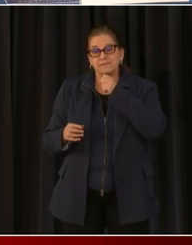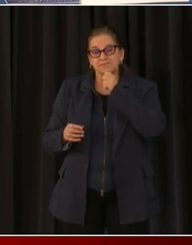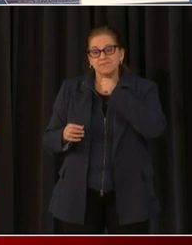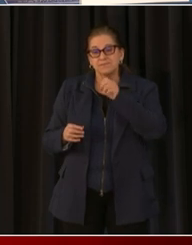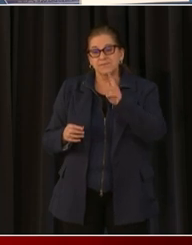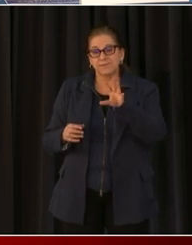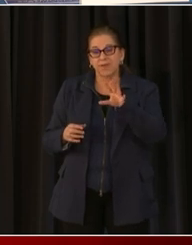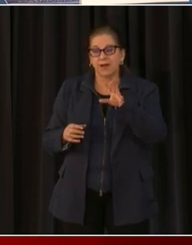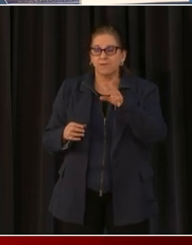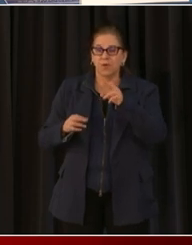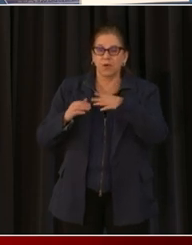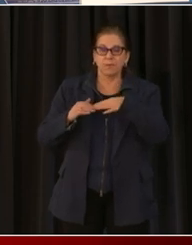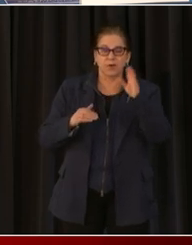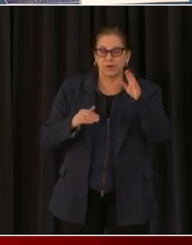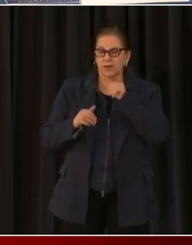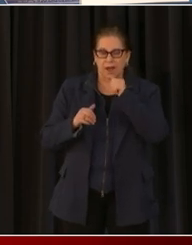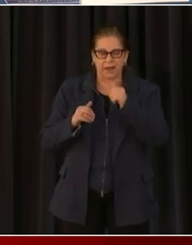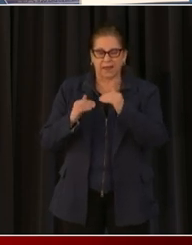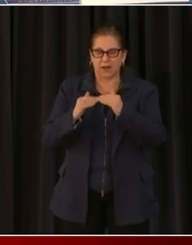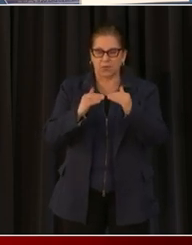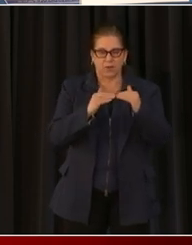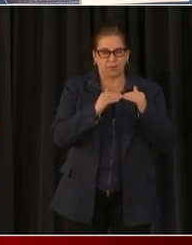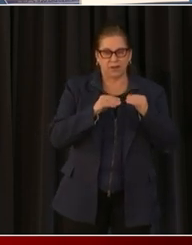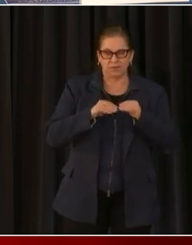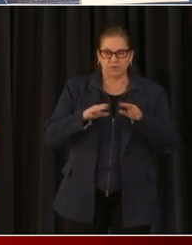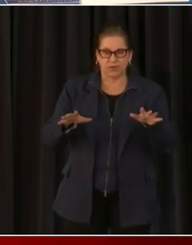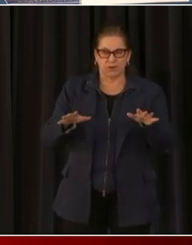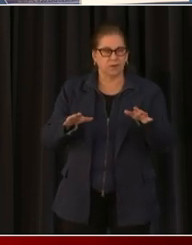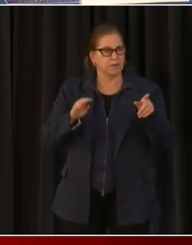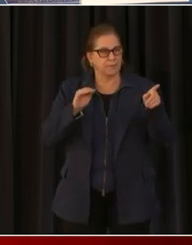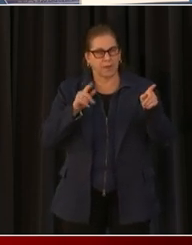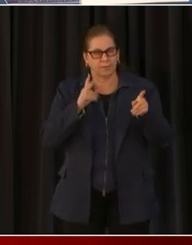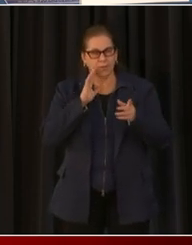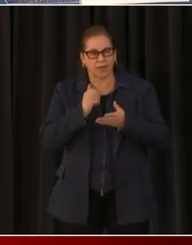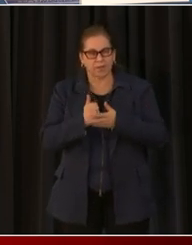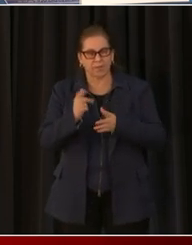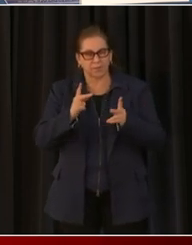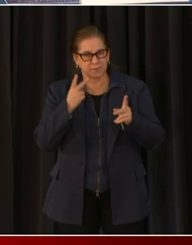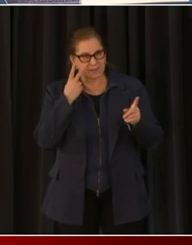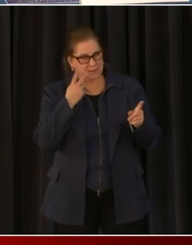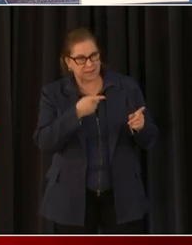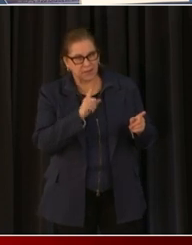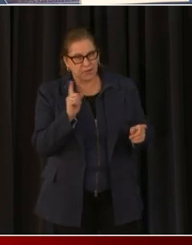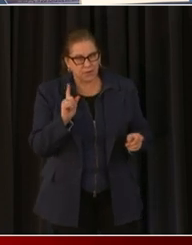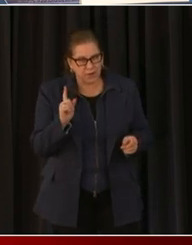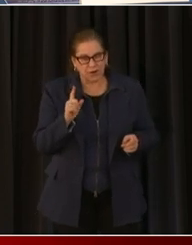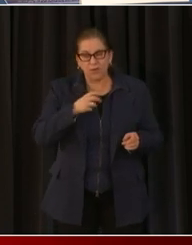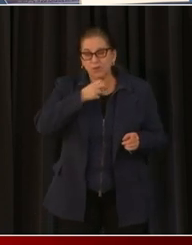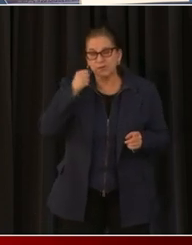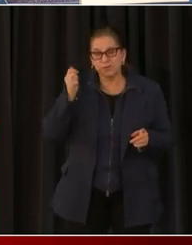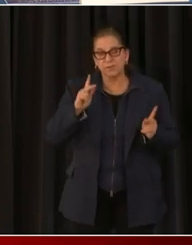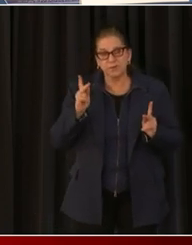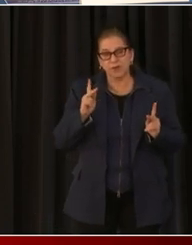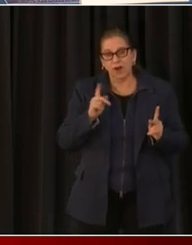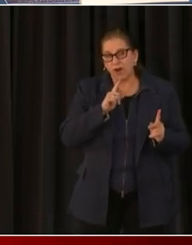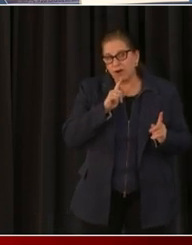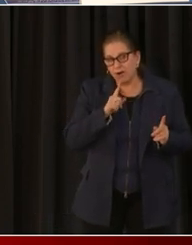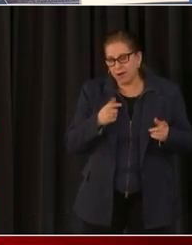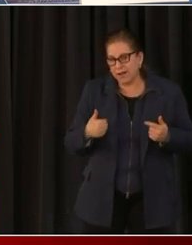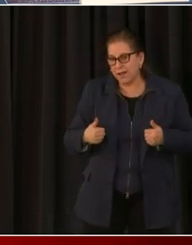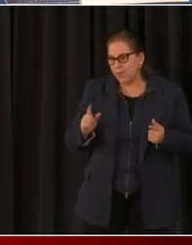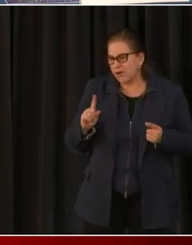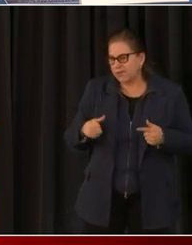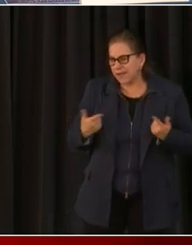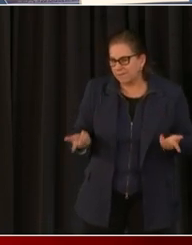equally distributed across the District of Columbia. So this map helps people to be oriented to the percentage of individuals